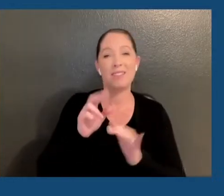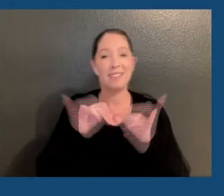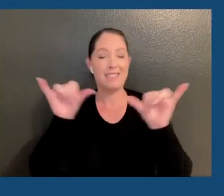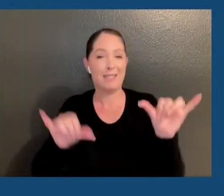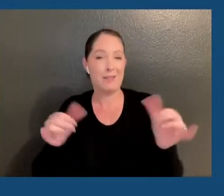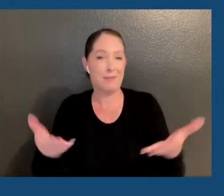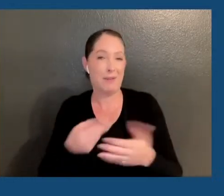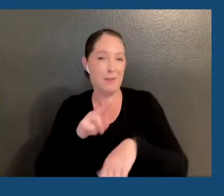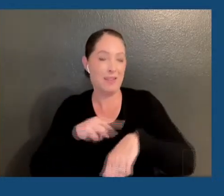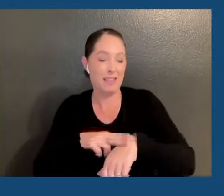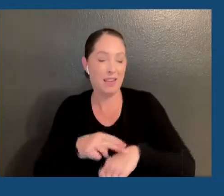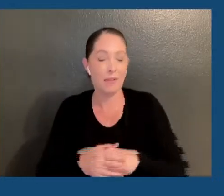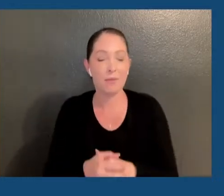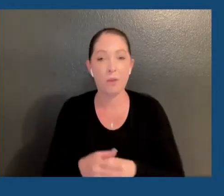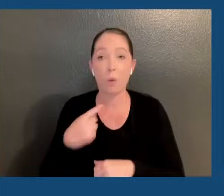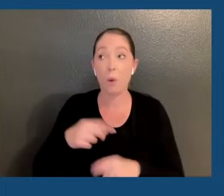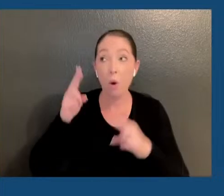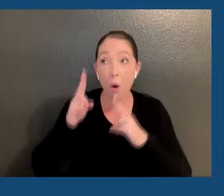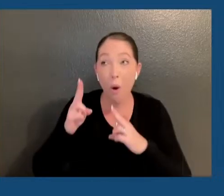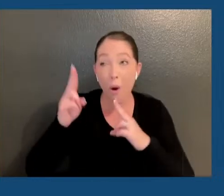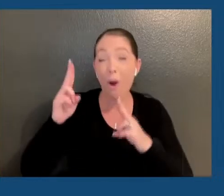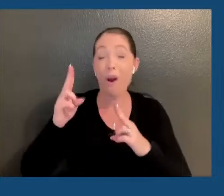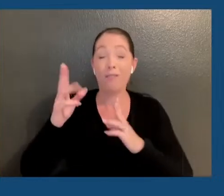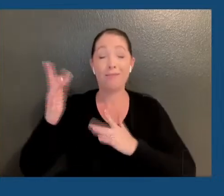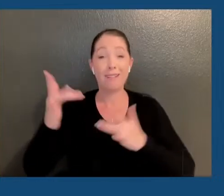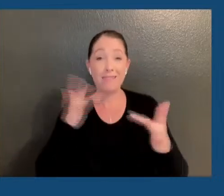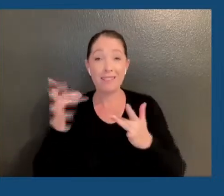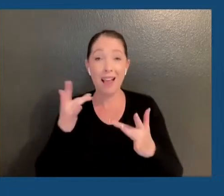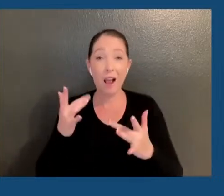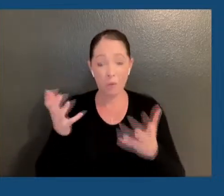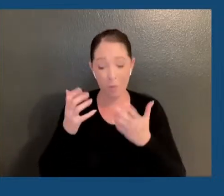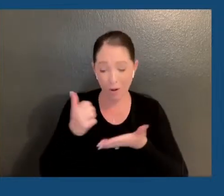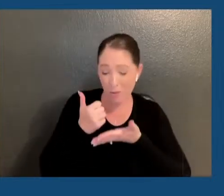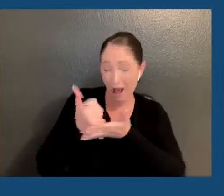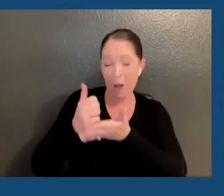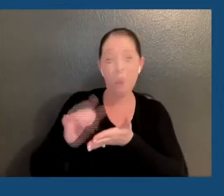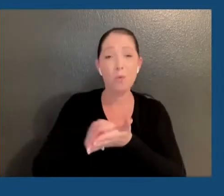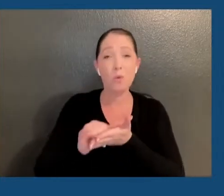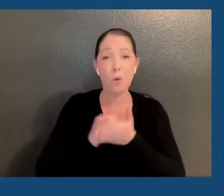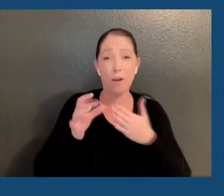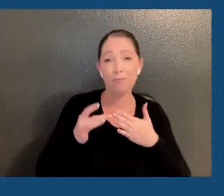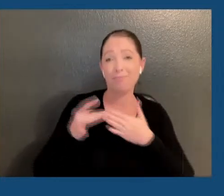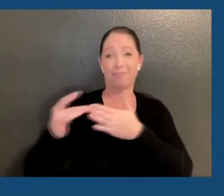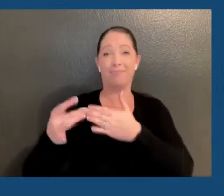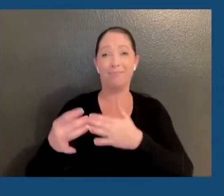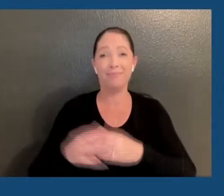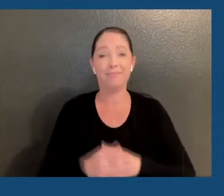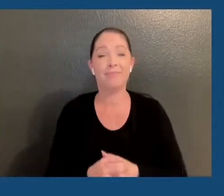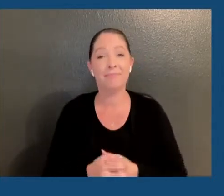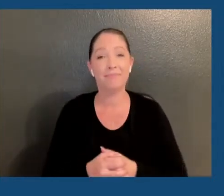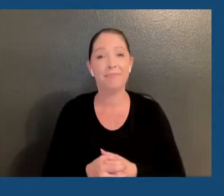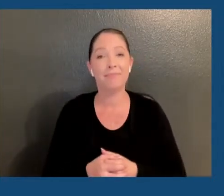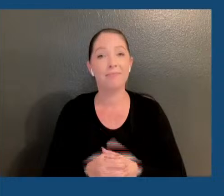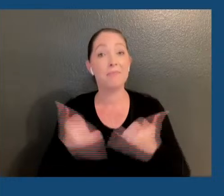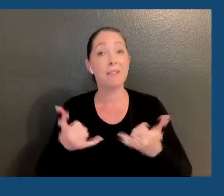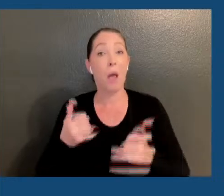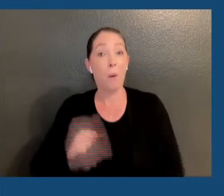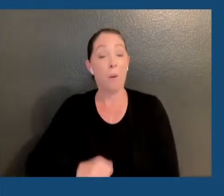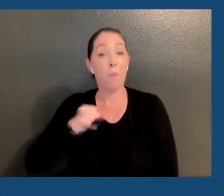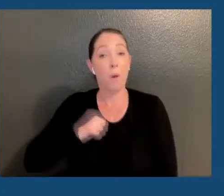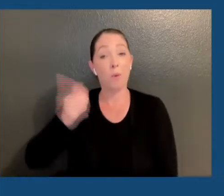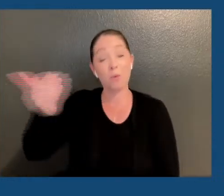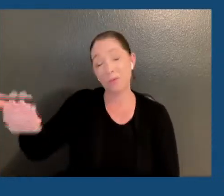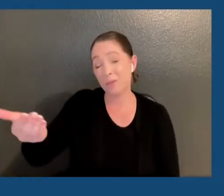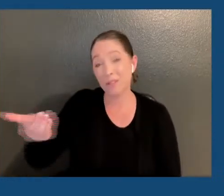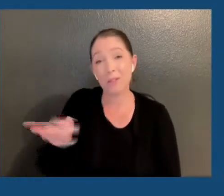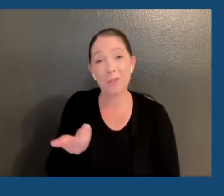and excited for the opportunity to help New York lead the way. I'm now proud to introduce